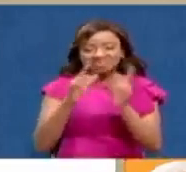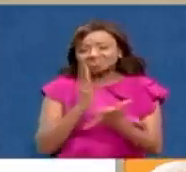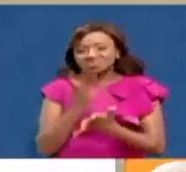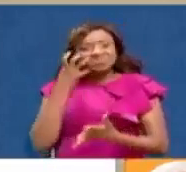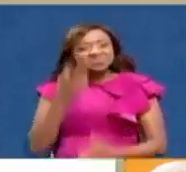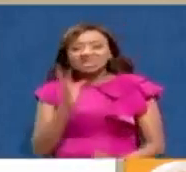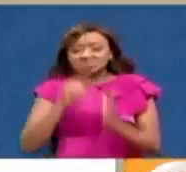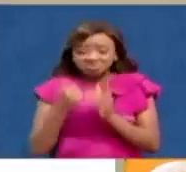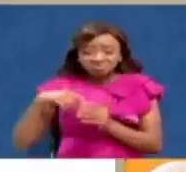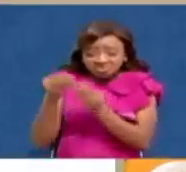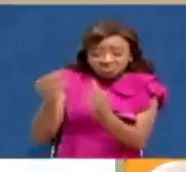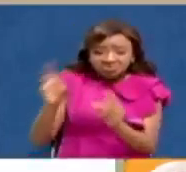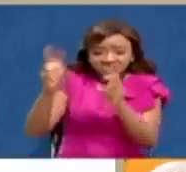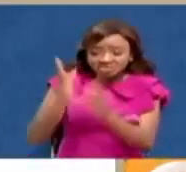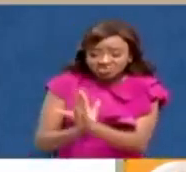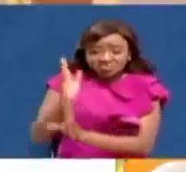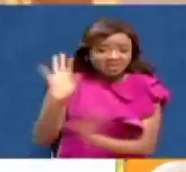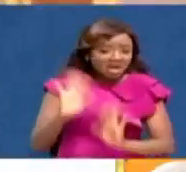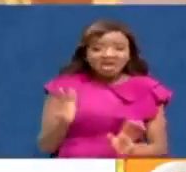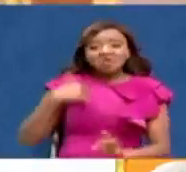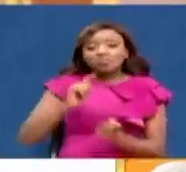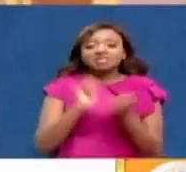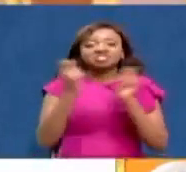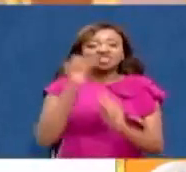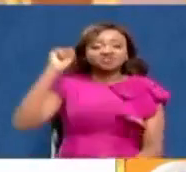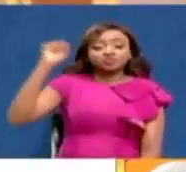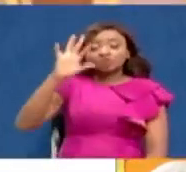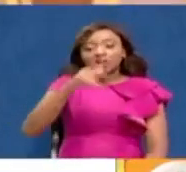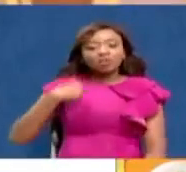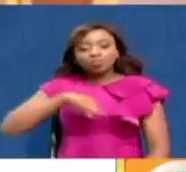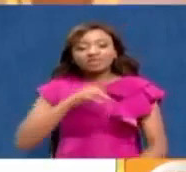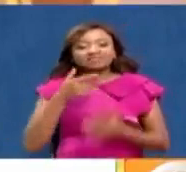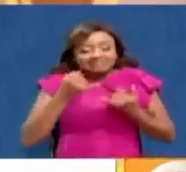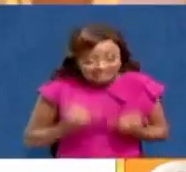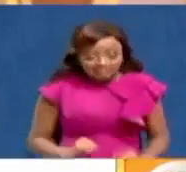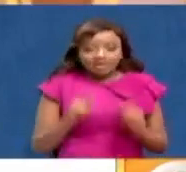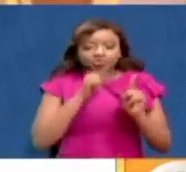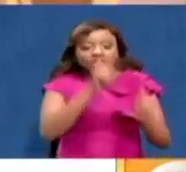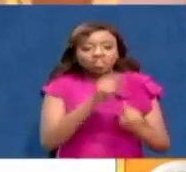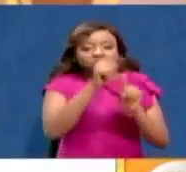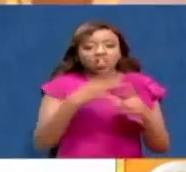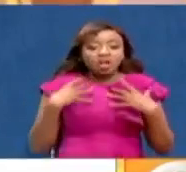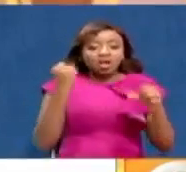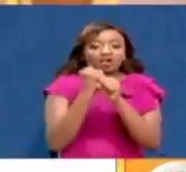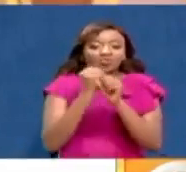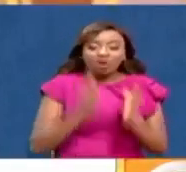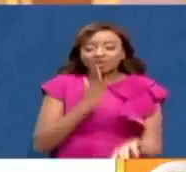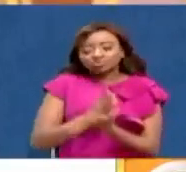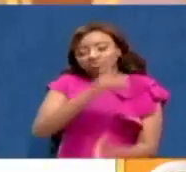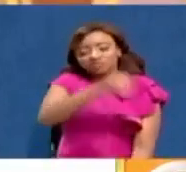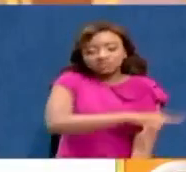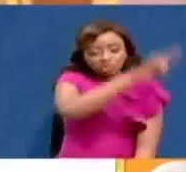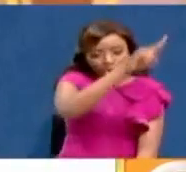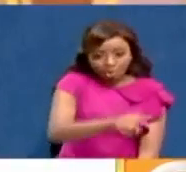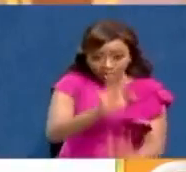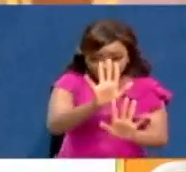that ails Pumwani, we decided to politicize it. Trying to blame healthcare workers for that is wrong. Essentially, what